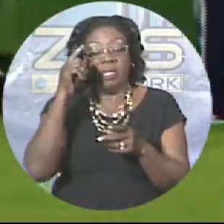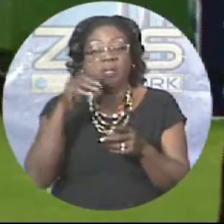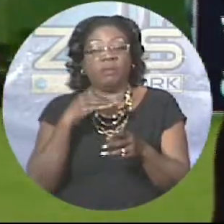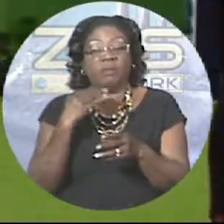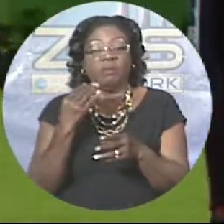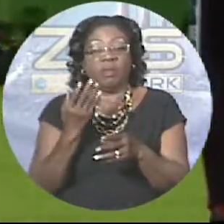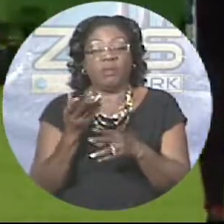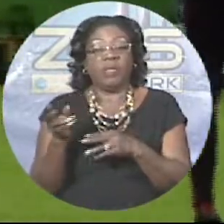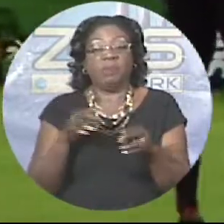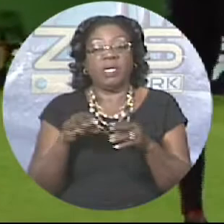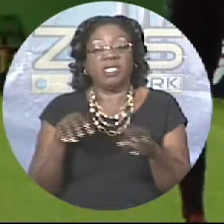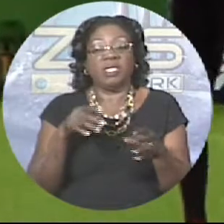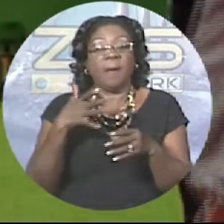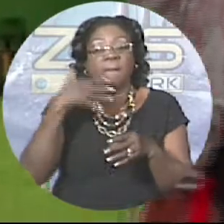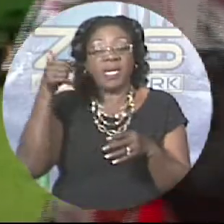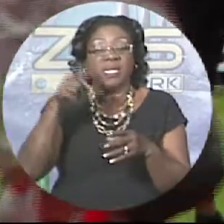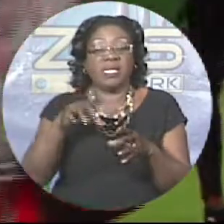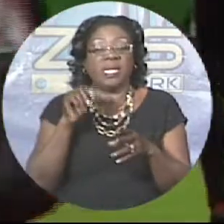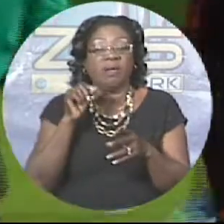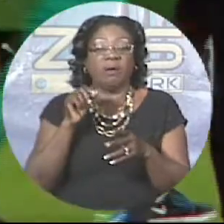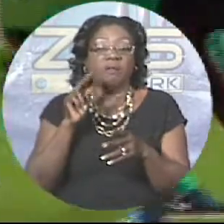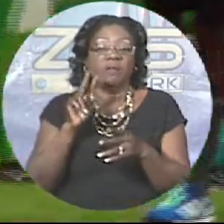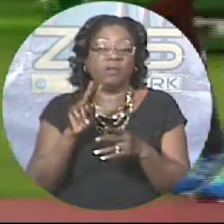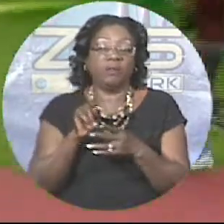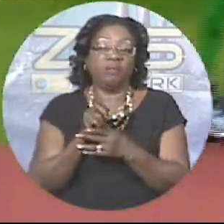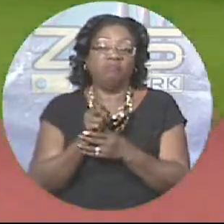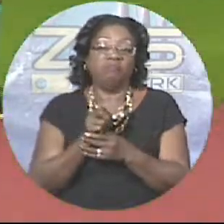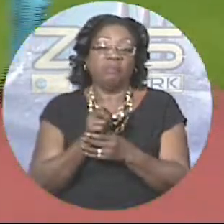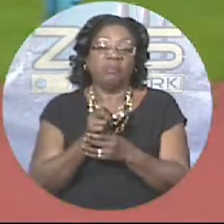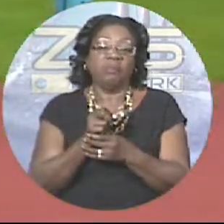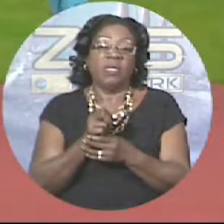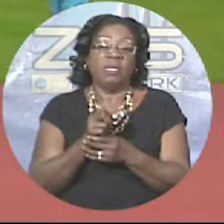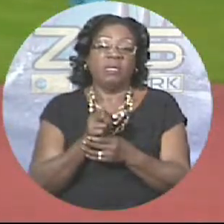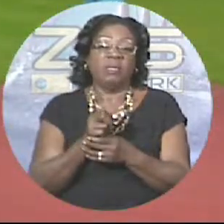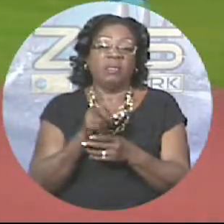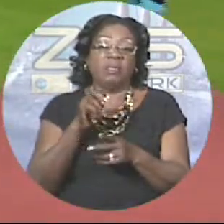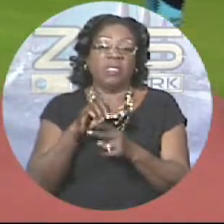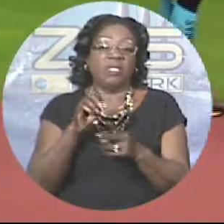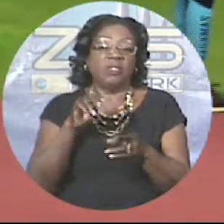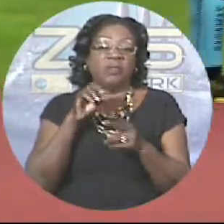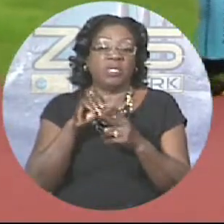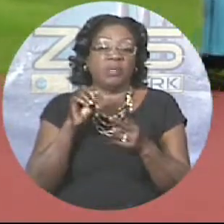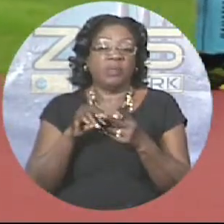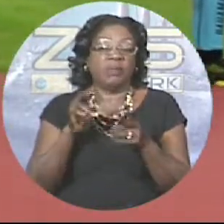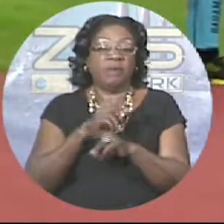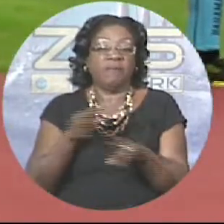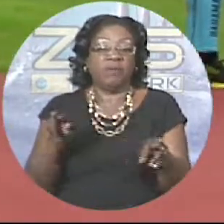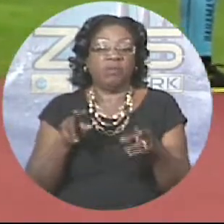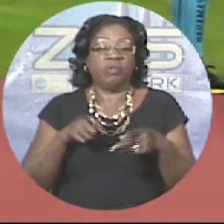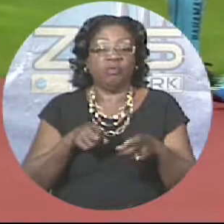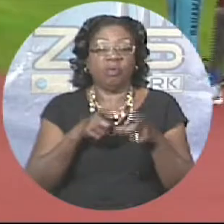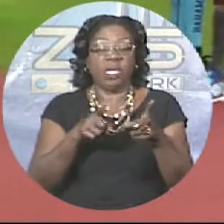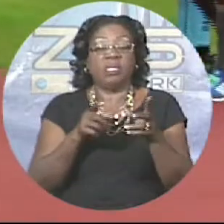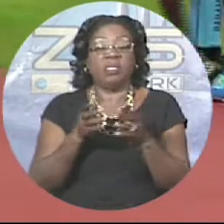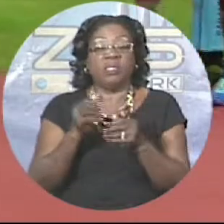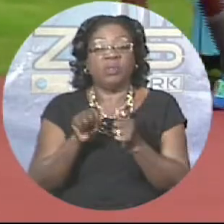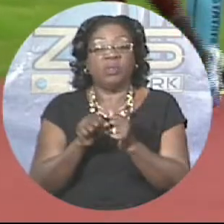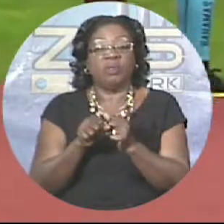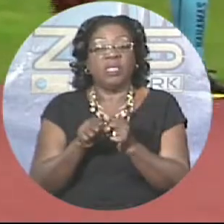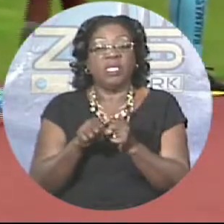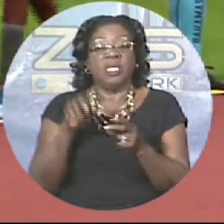I thought we'd done a lot better, taking off 2 seconds off of our time, but he refused to run. And I told him, well, that's now a managerial